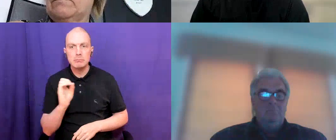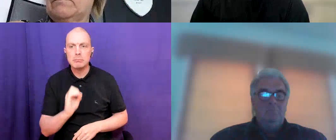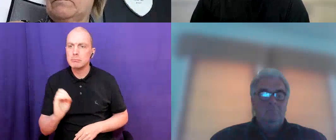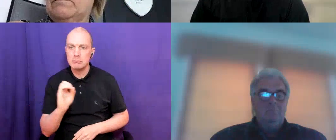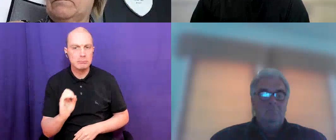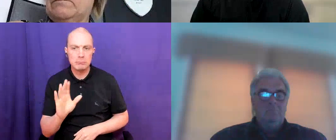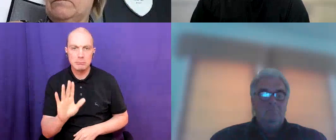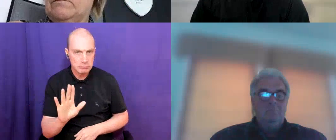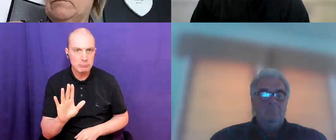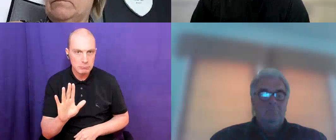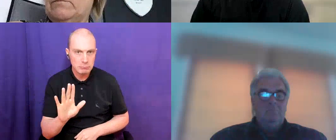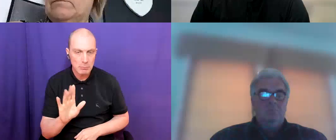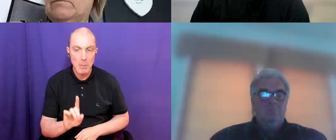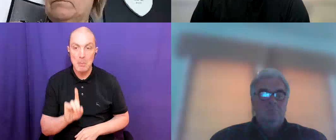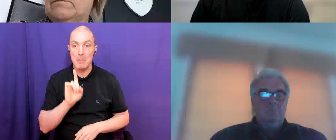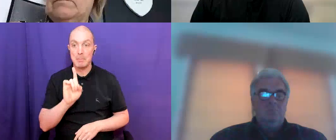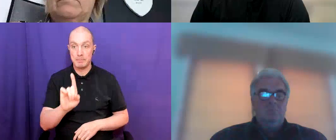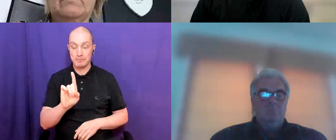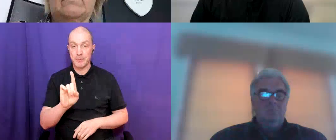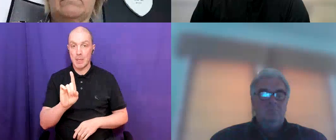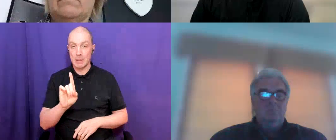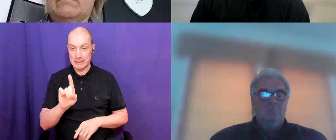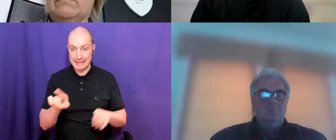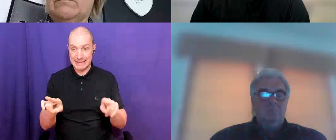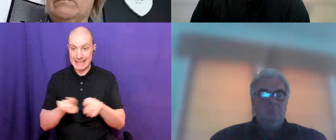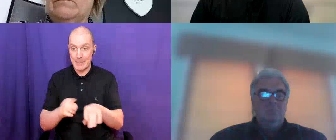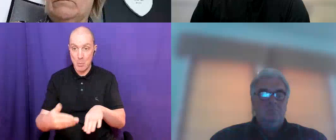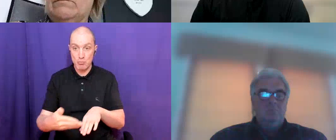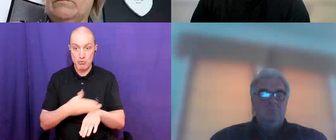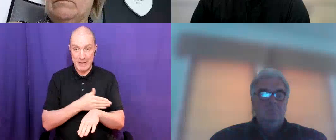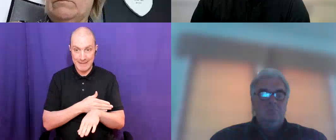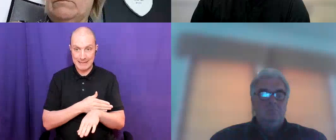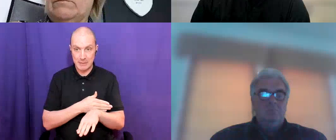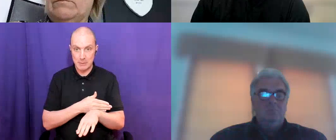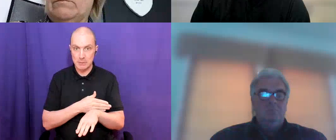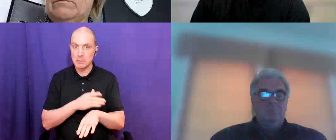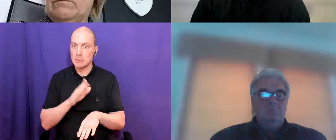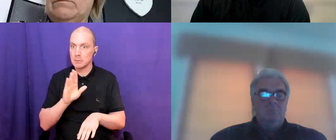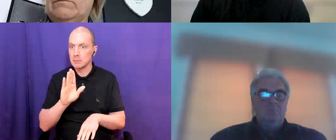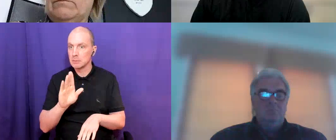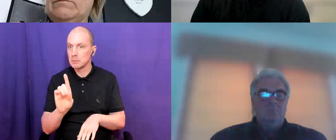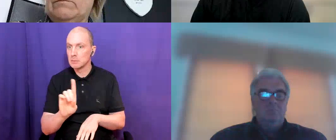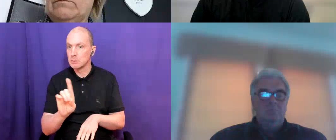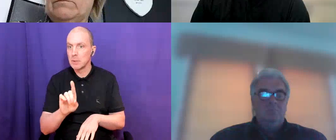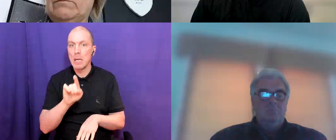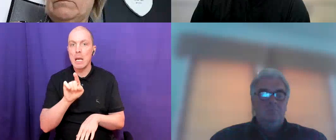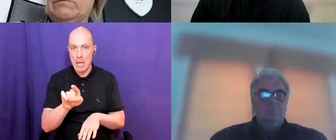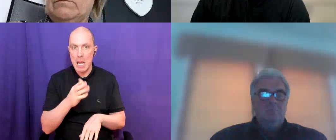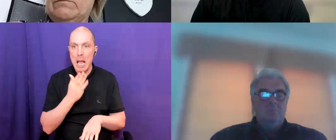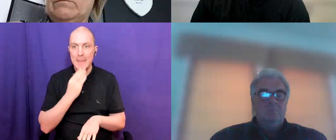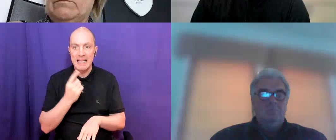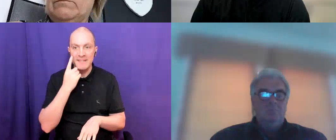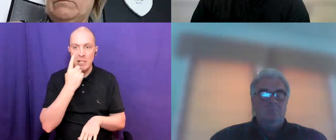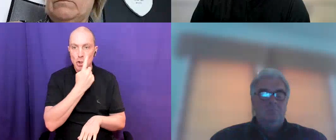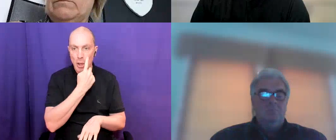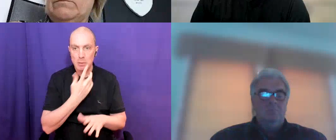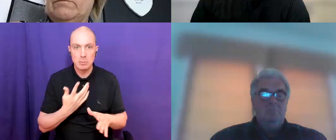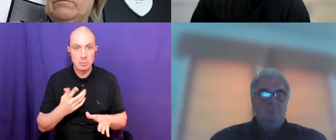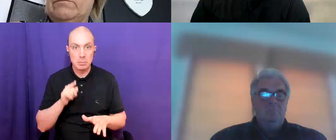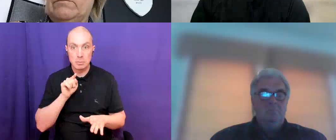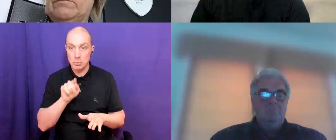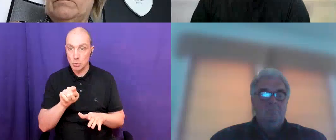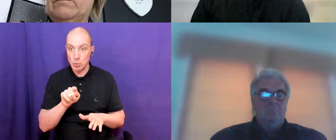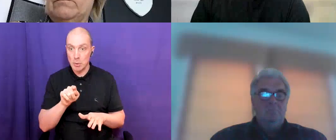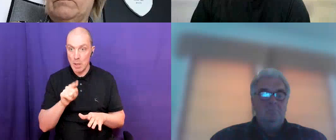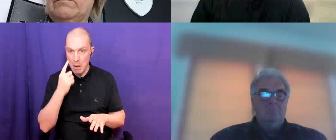all previous events, I would ask each of you to be vigilant in and around the count and bring to the attention of the count team